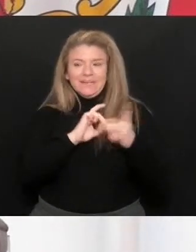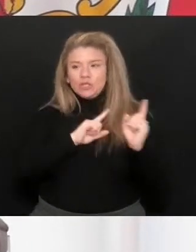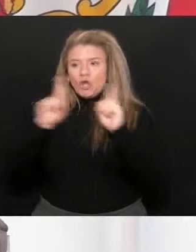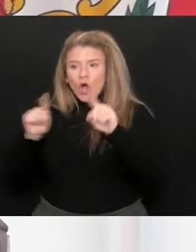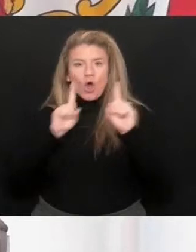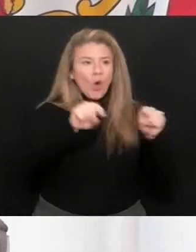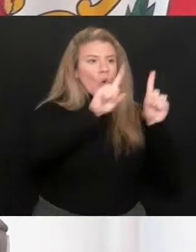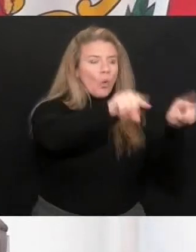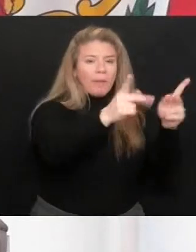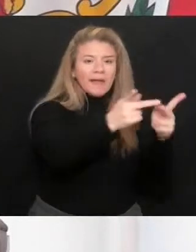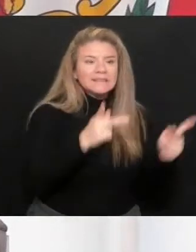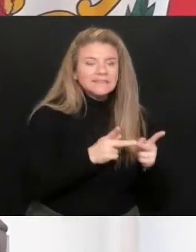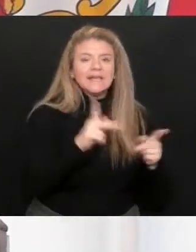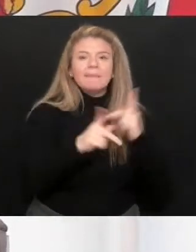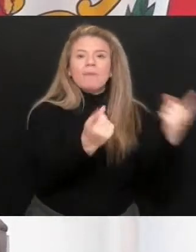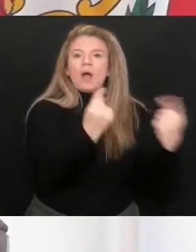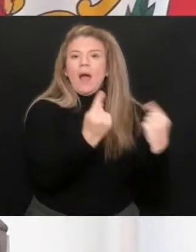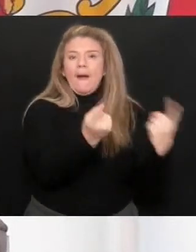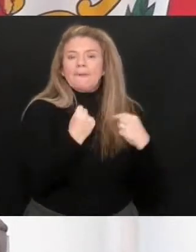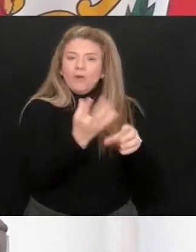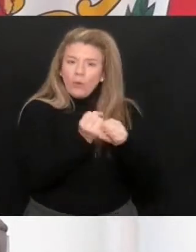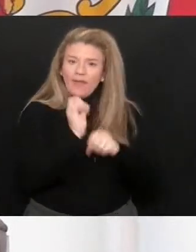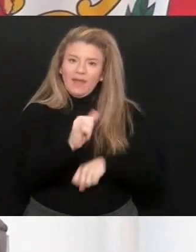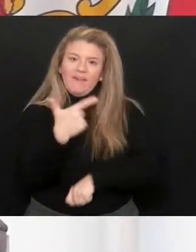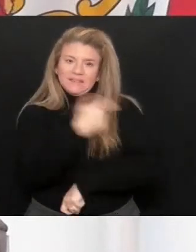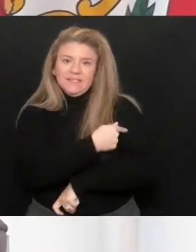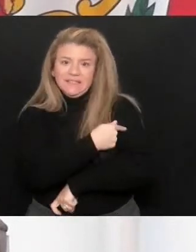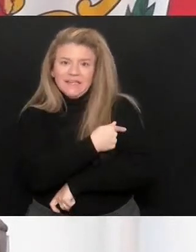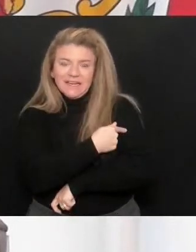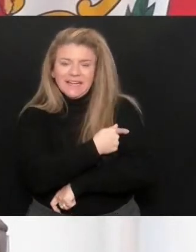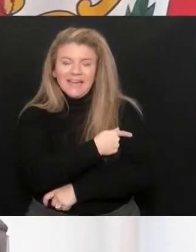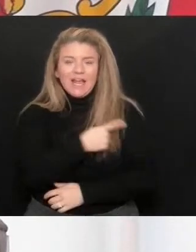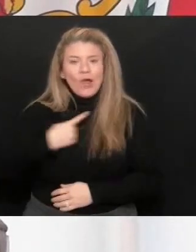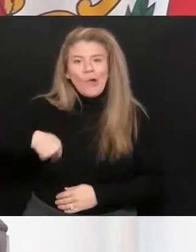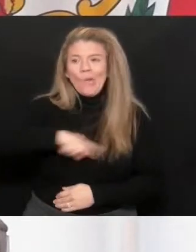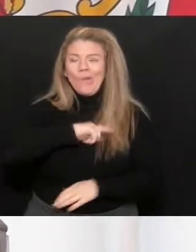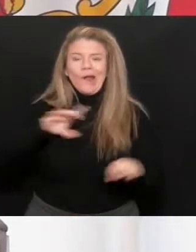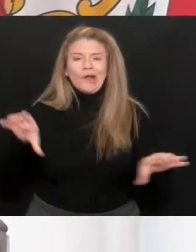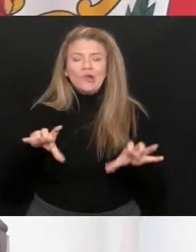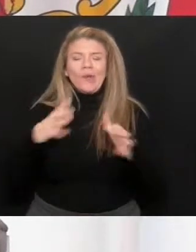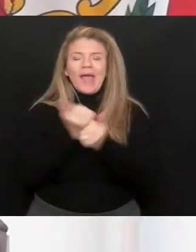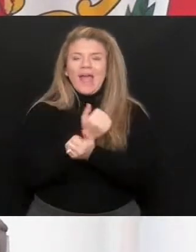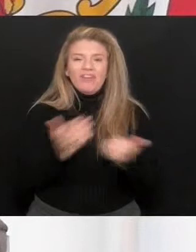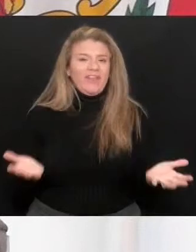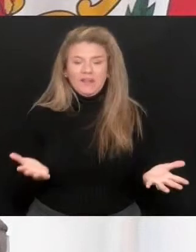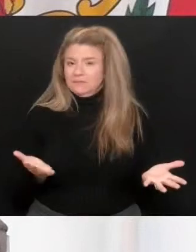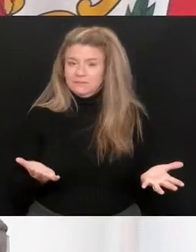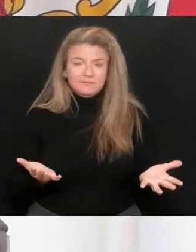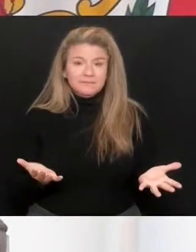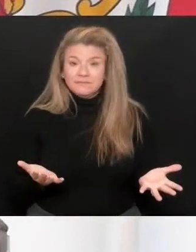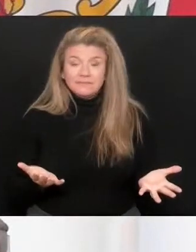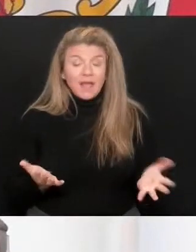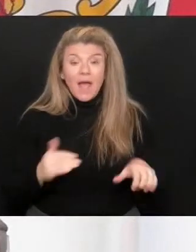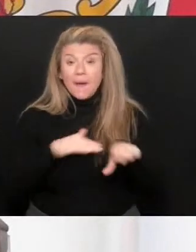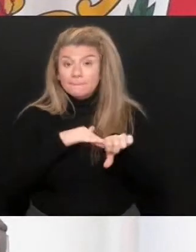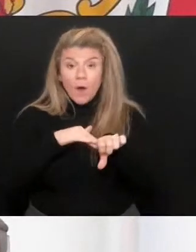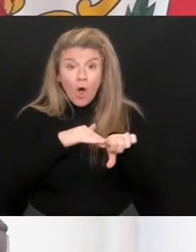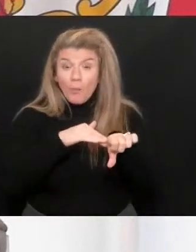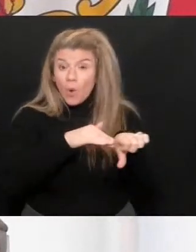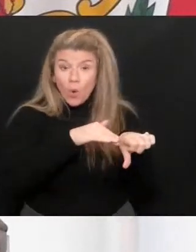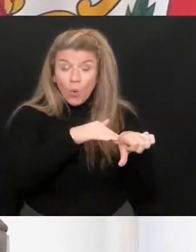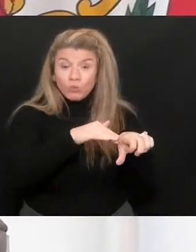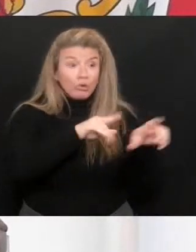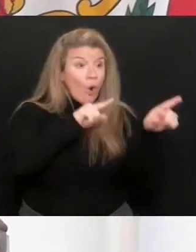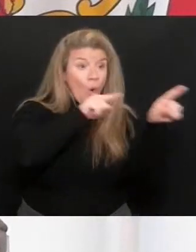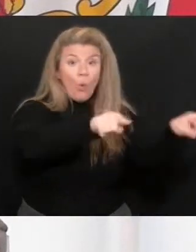to come and to get their vaccines. We're doing everything from mobile units that are